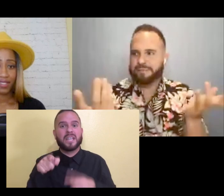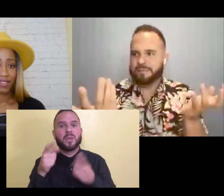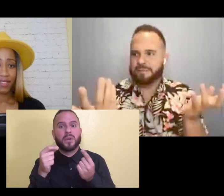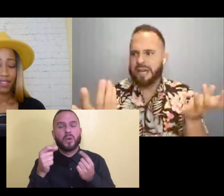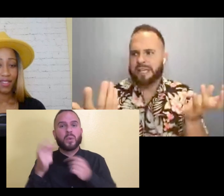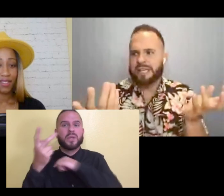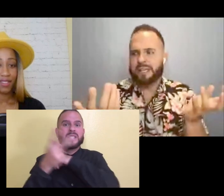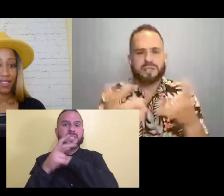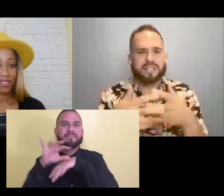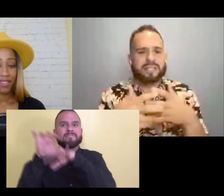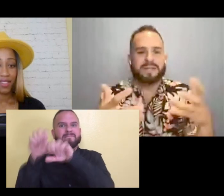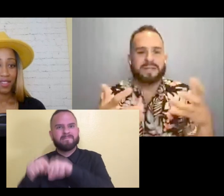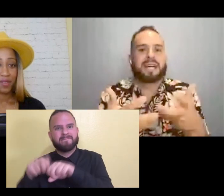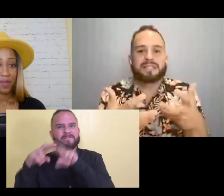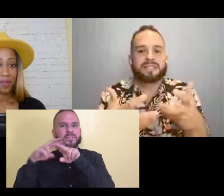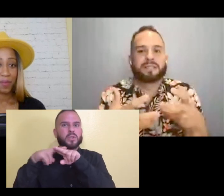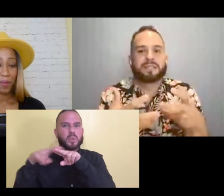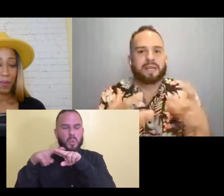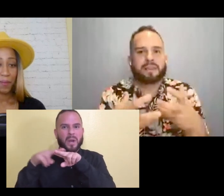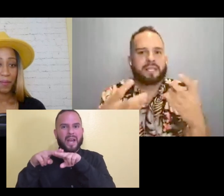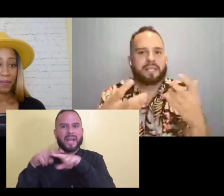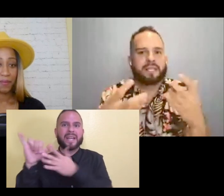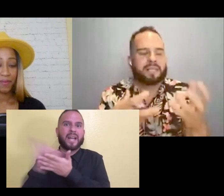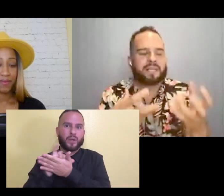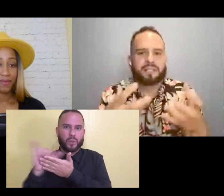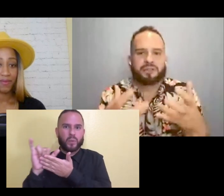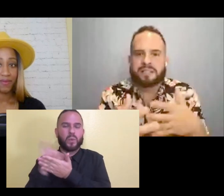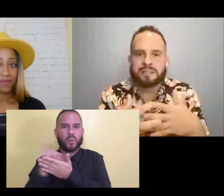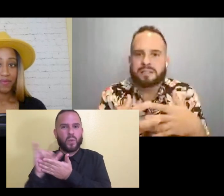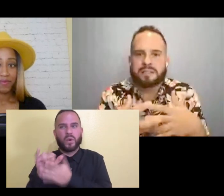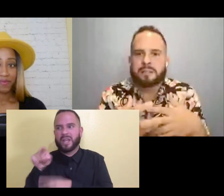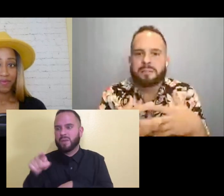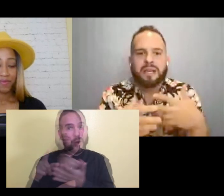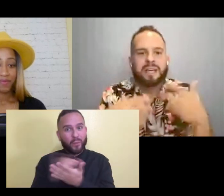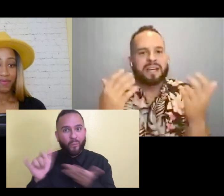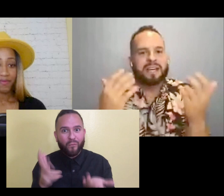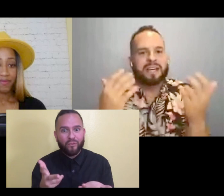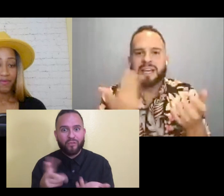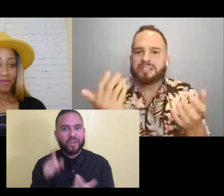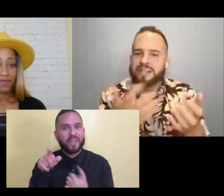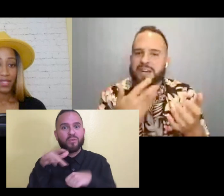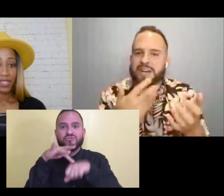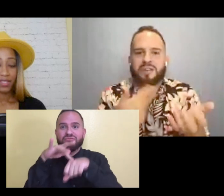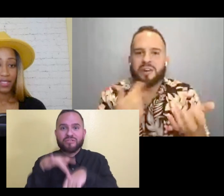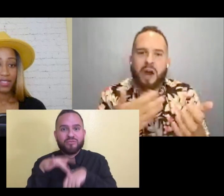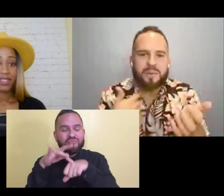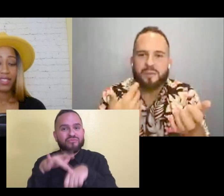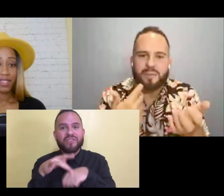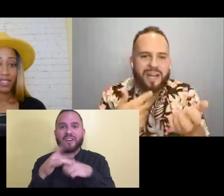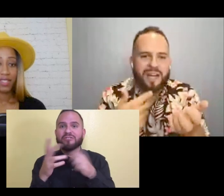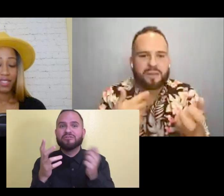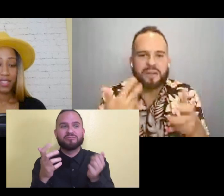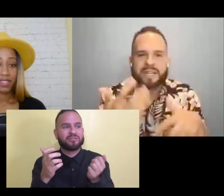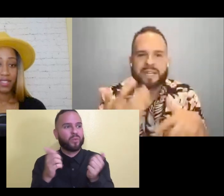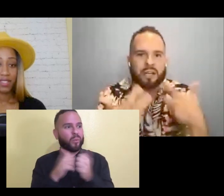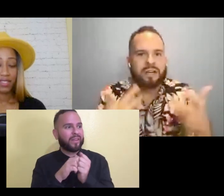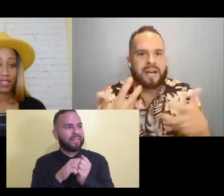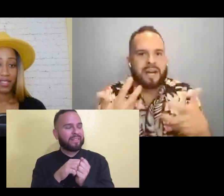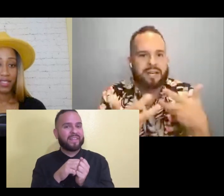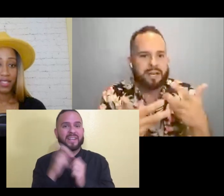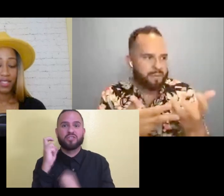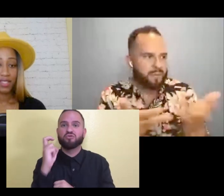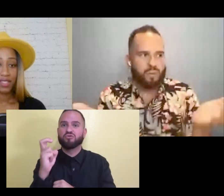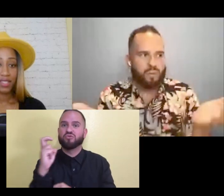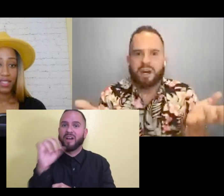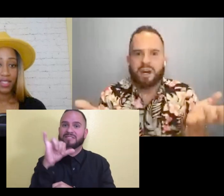City. He was just obsessed with the transit system, and so he actually got himself a copy of the manual, and he learned